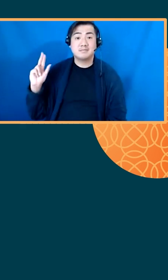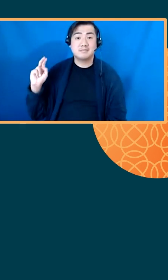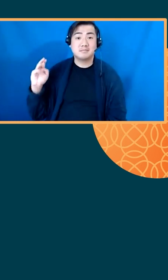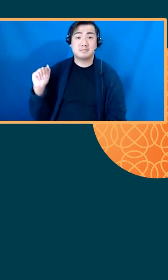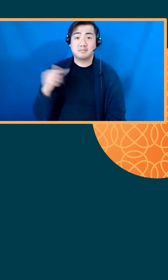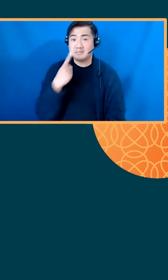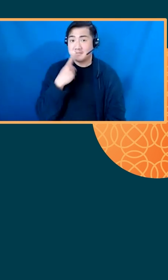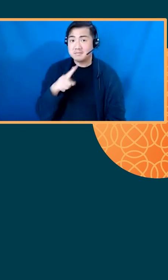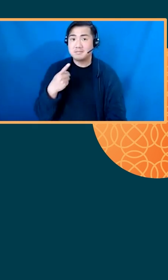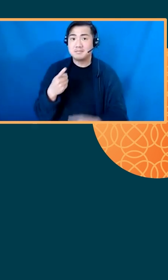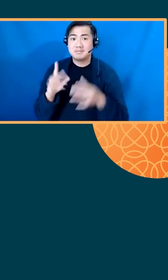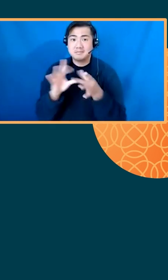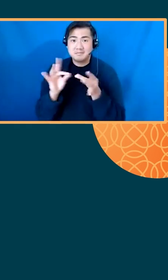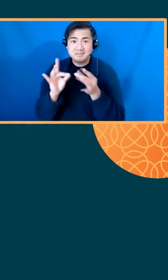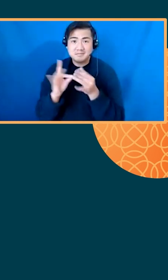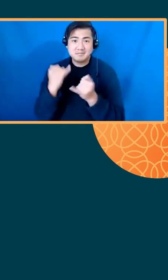in your opinion,